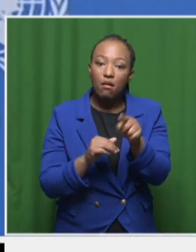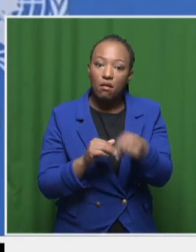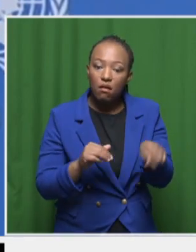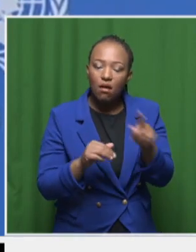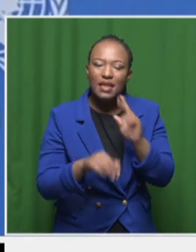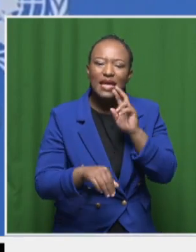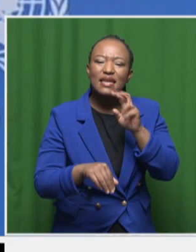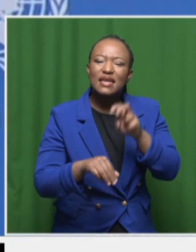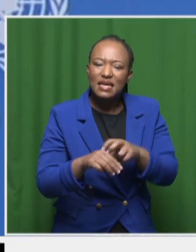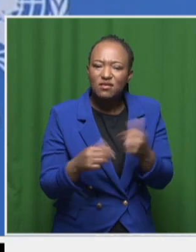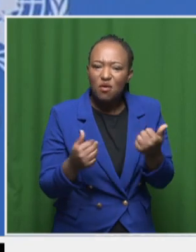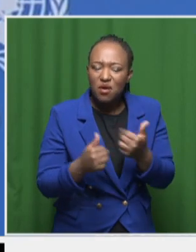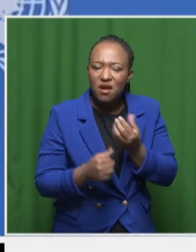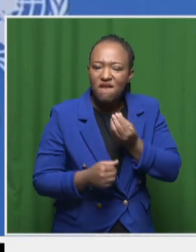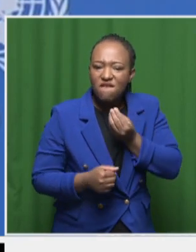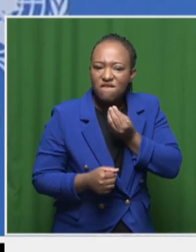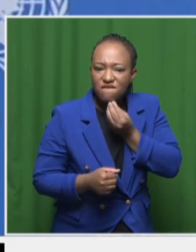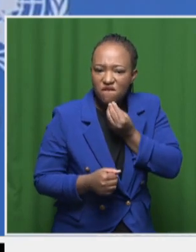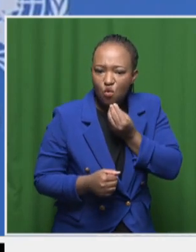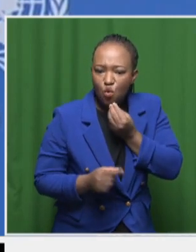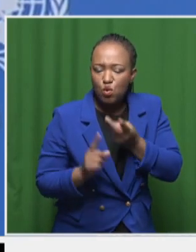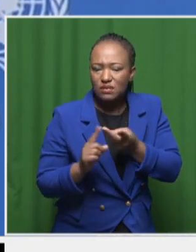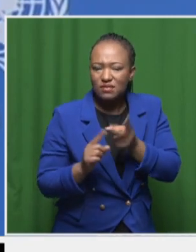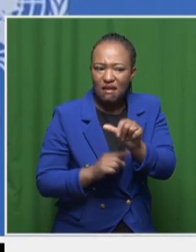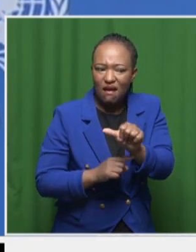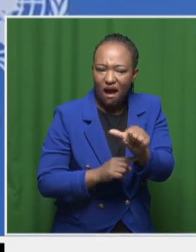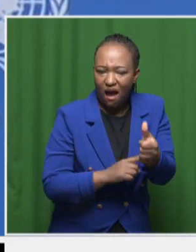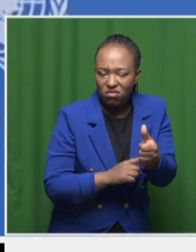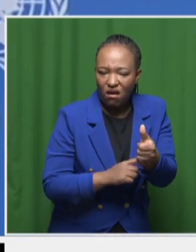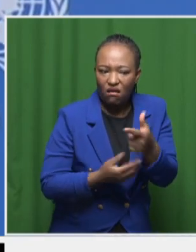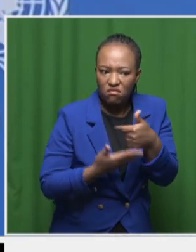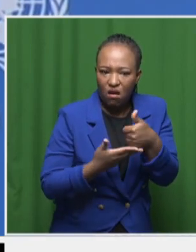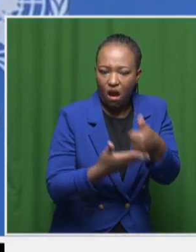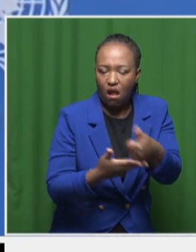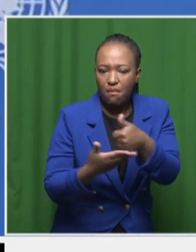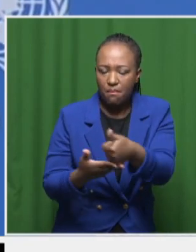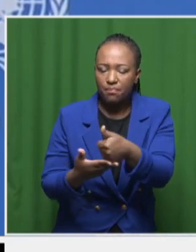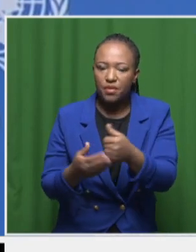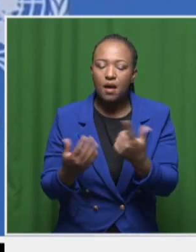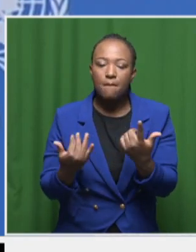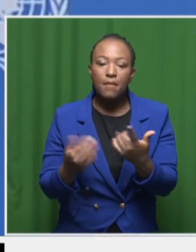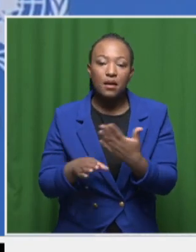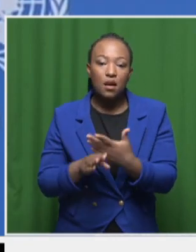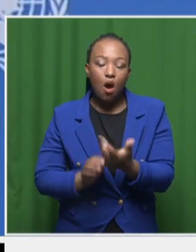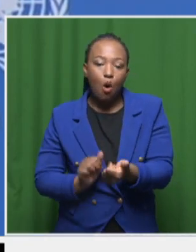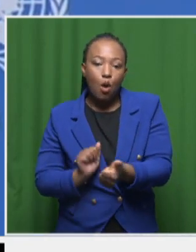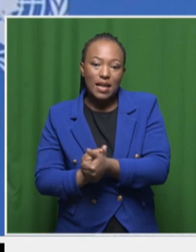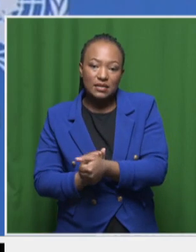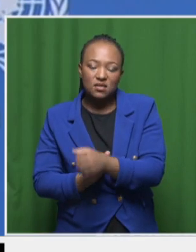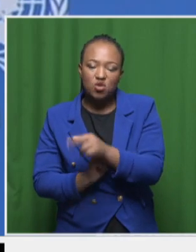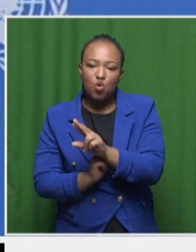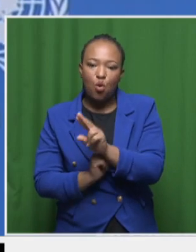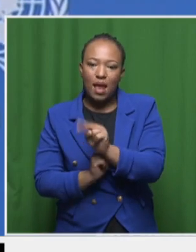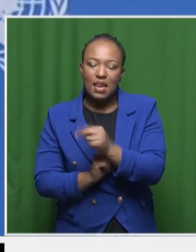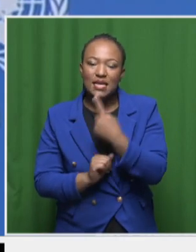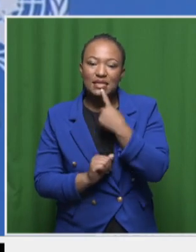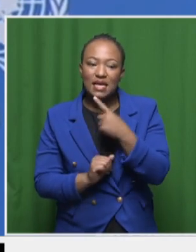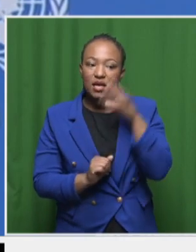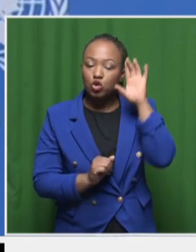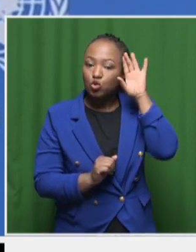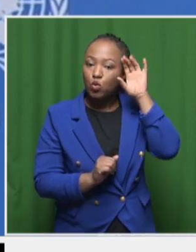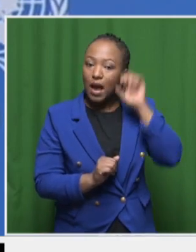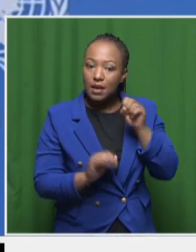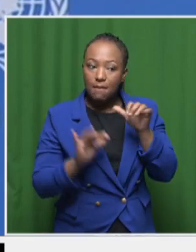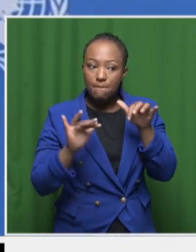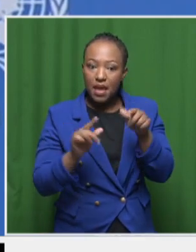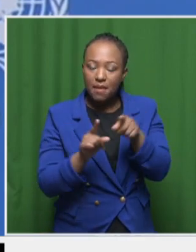need of humanitarian aid at the start of the year. Now our humanitarian colleagues are warning that people in Sudan are running out of food, they are